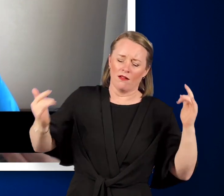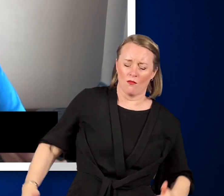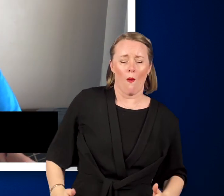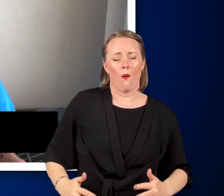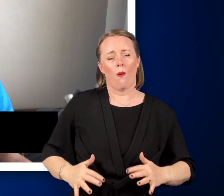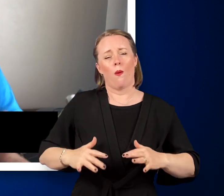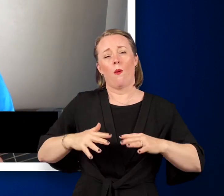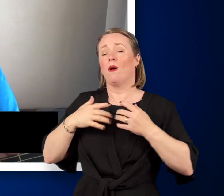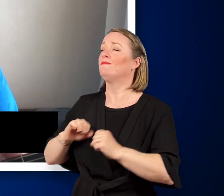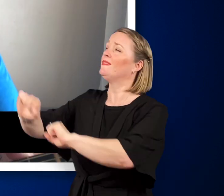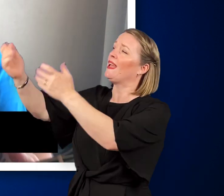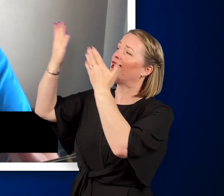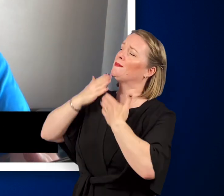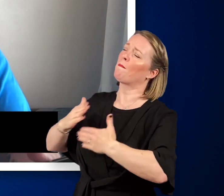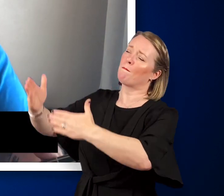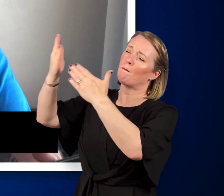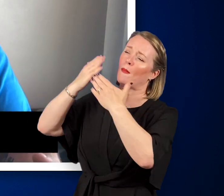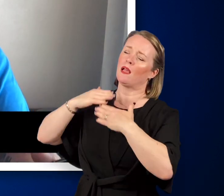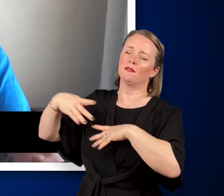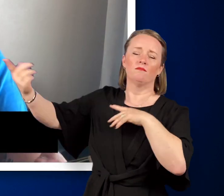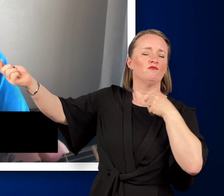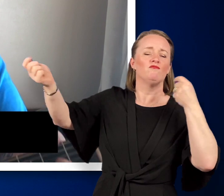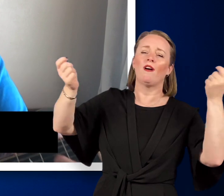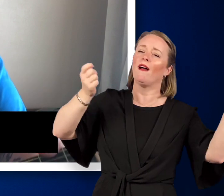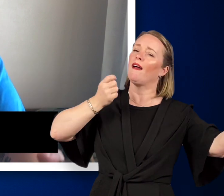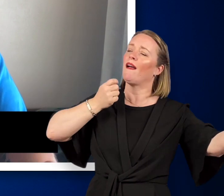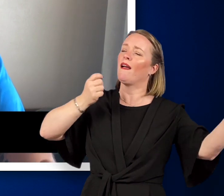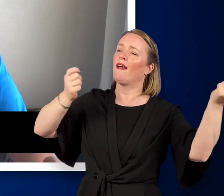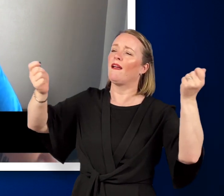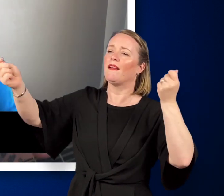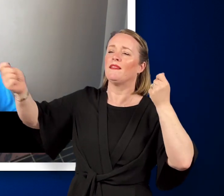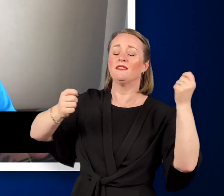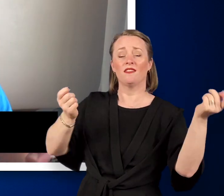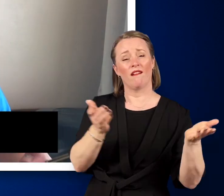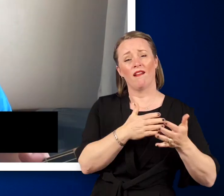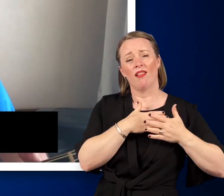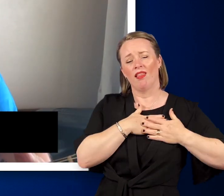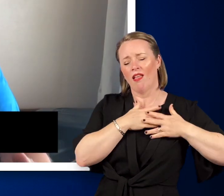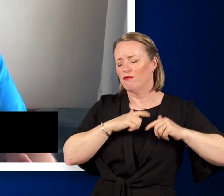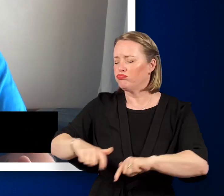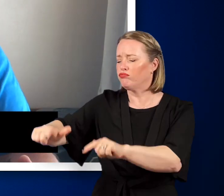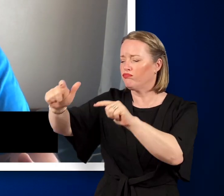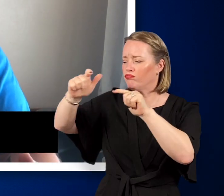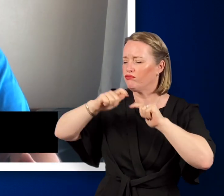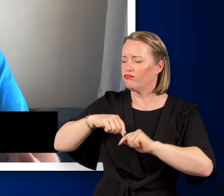like a flood, His mercy rains. Unending